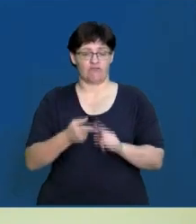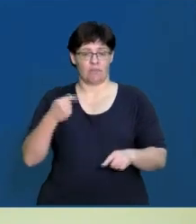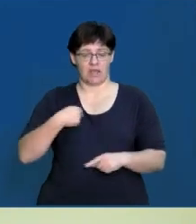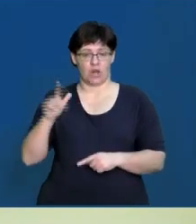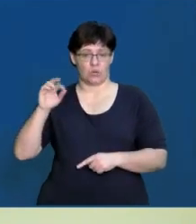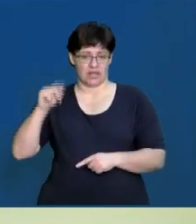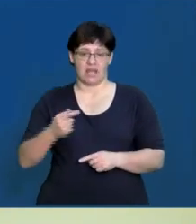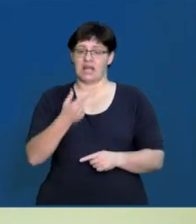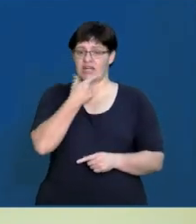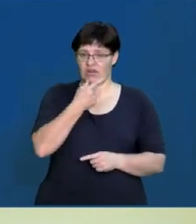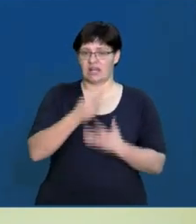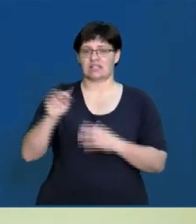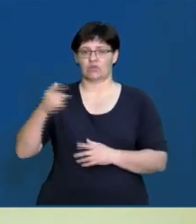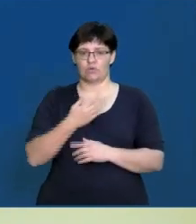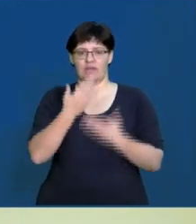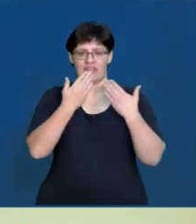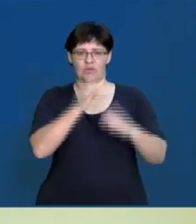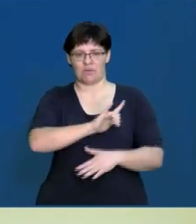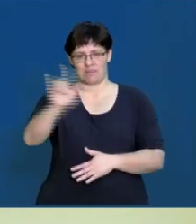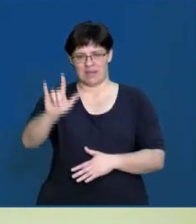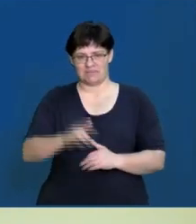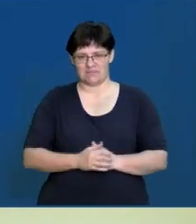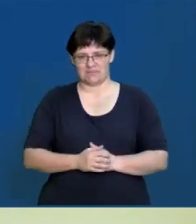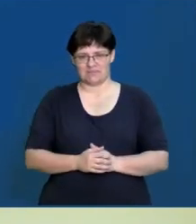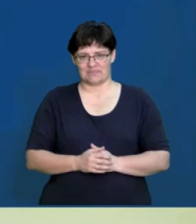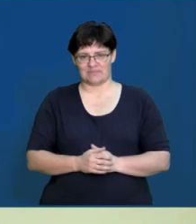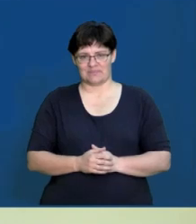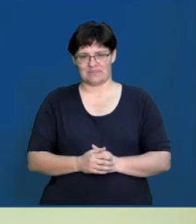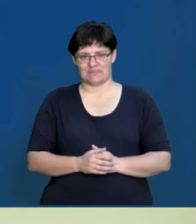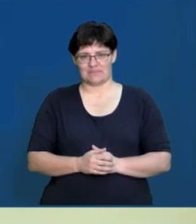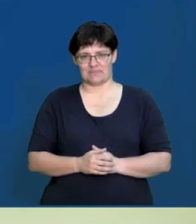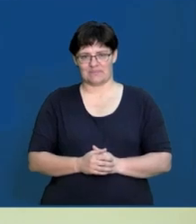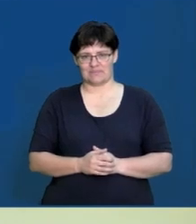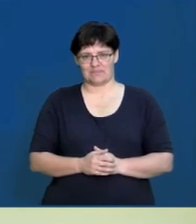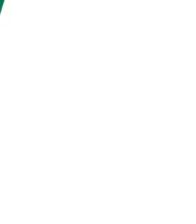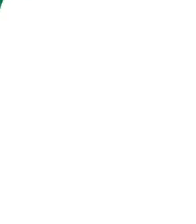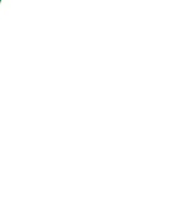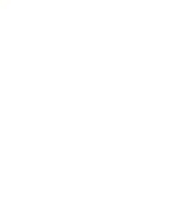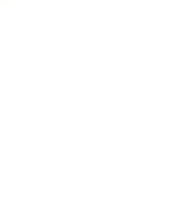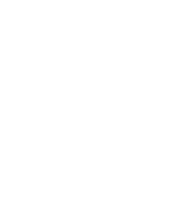www.wozamatrix.co.za. From me, Luni, Nicolene, and Tando, thank you and goodbye.